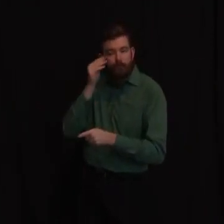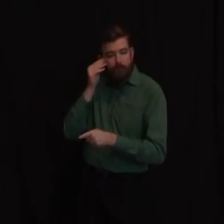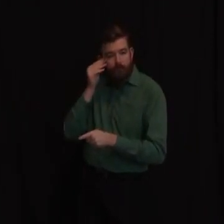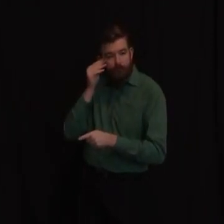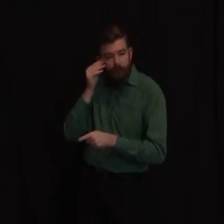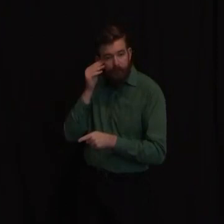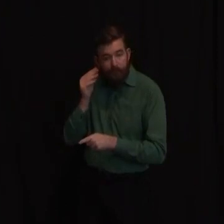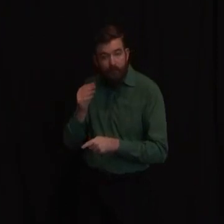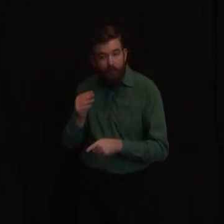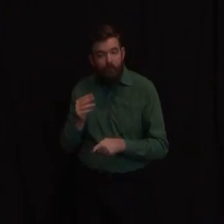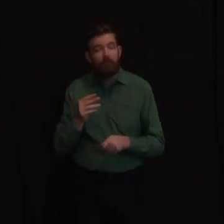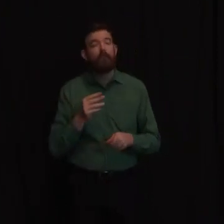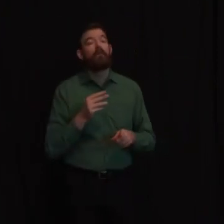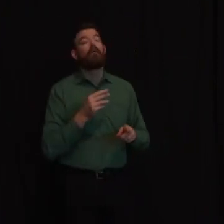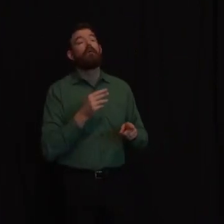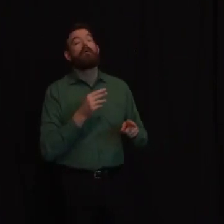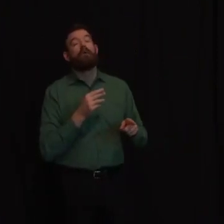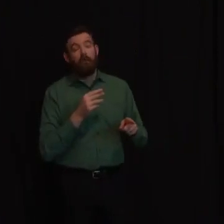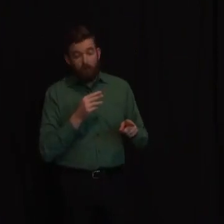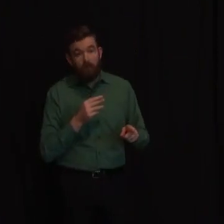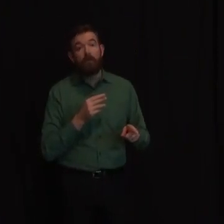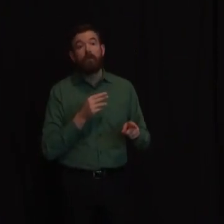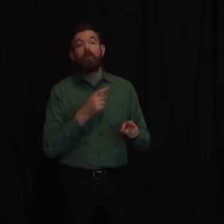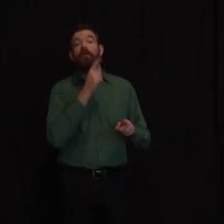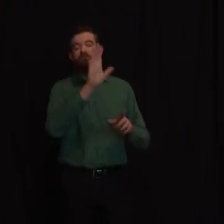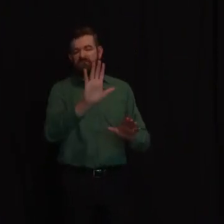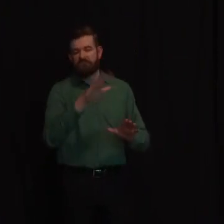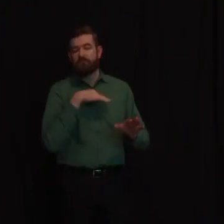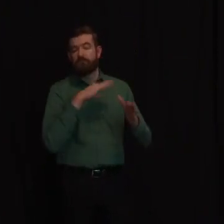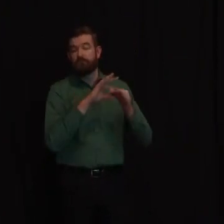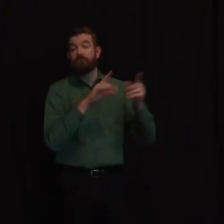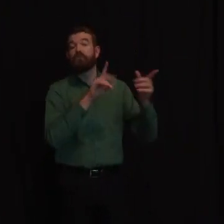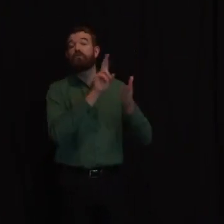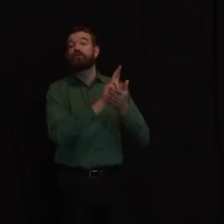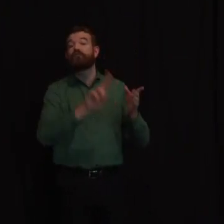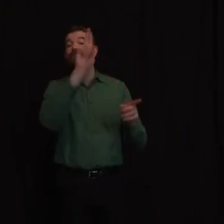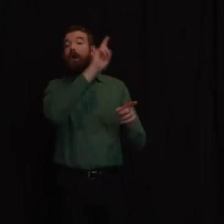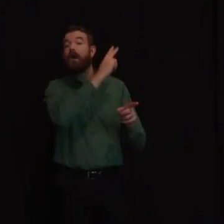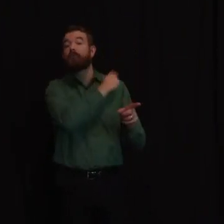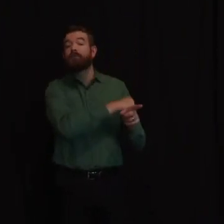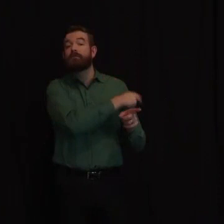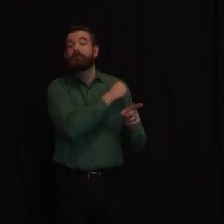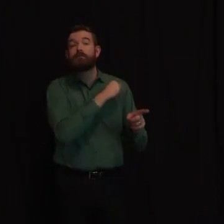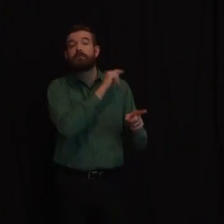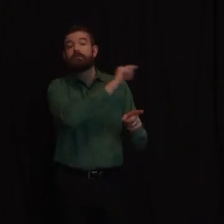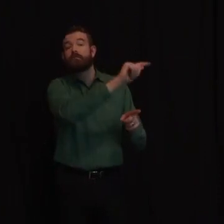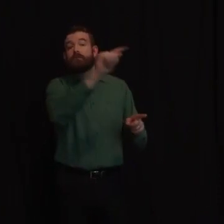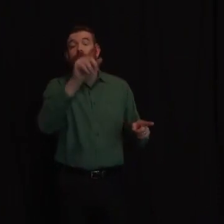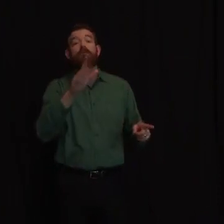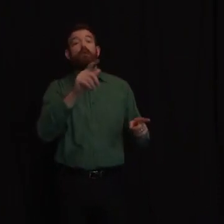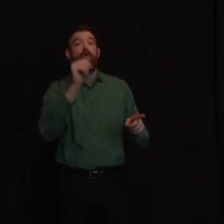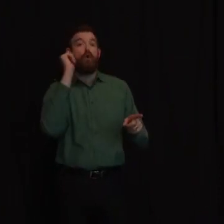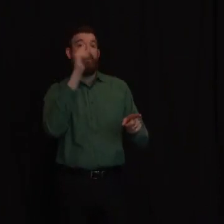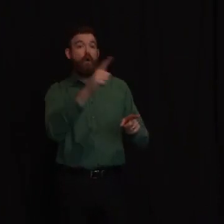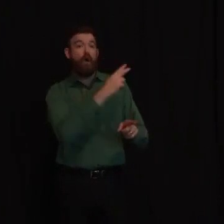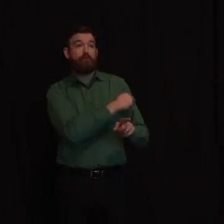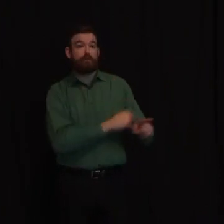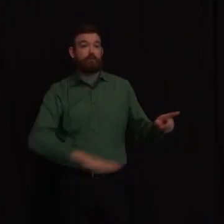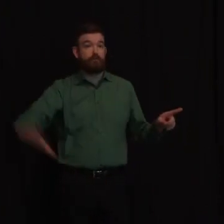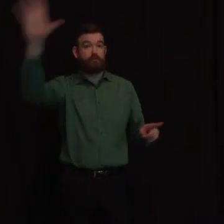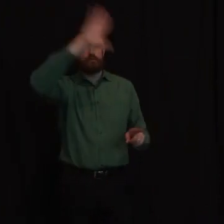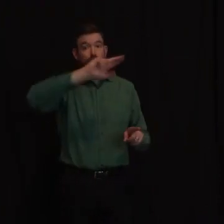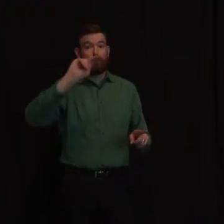Let me start with University Hospital, but it's all of our hospitals at 10:30 every night. We know exactly how many ICU